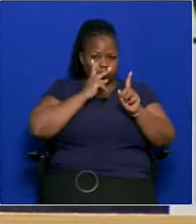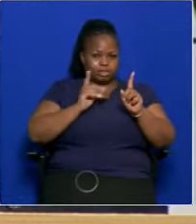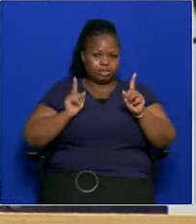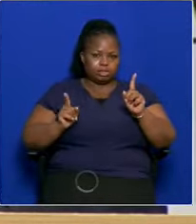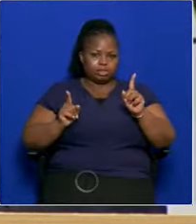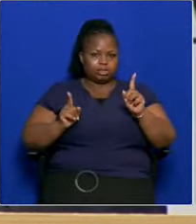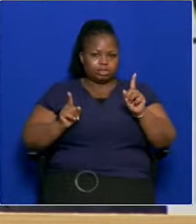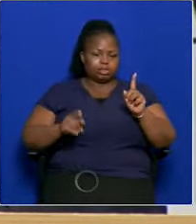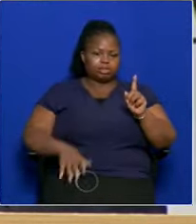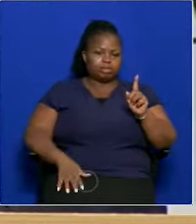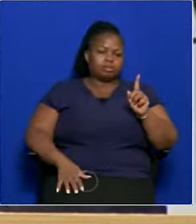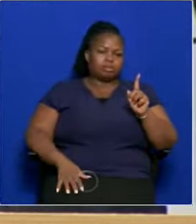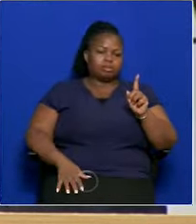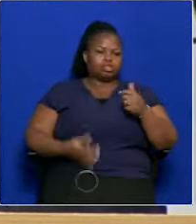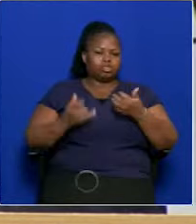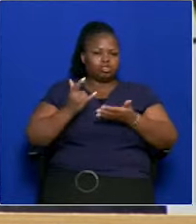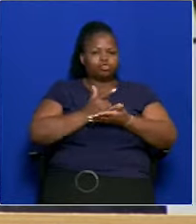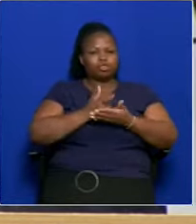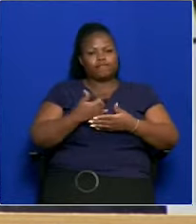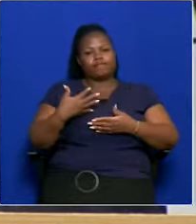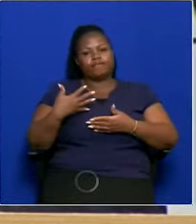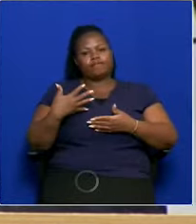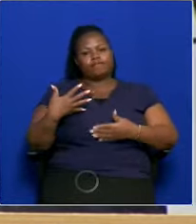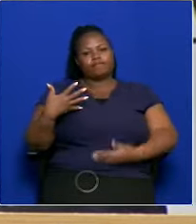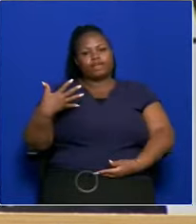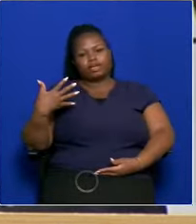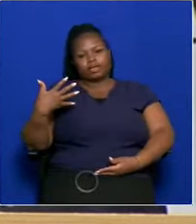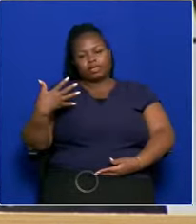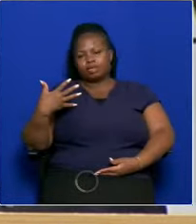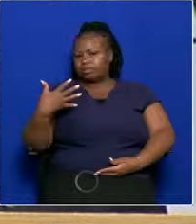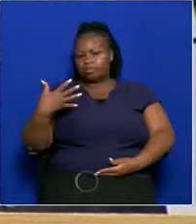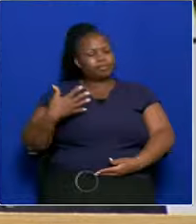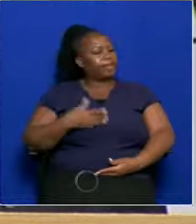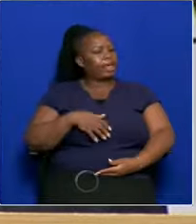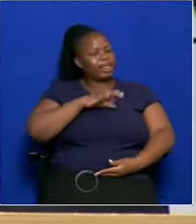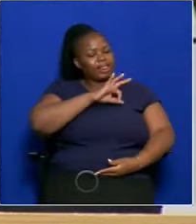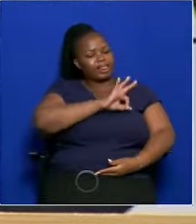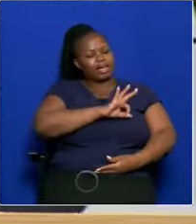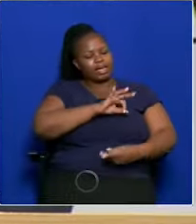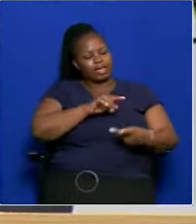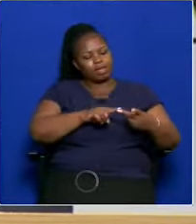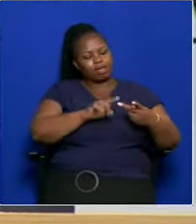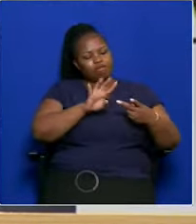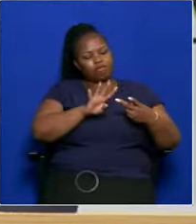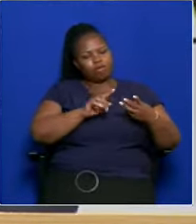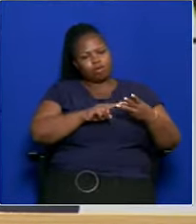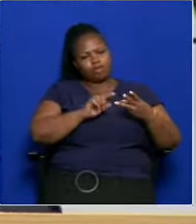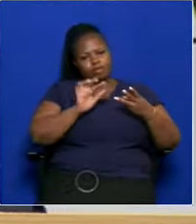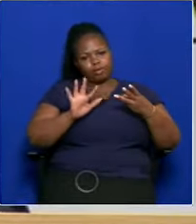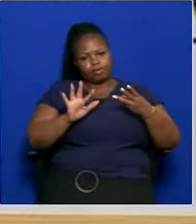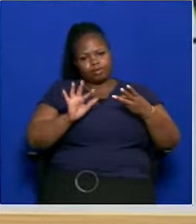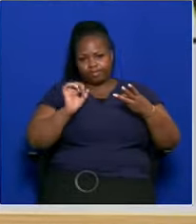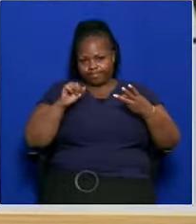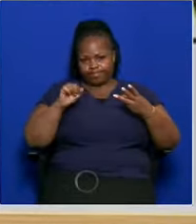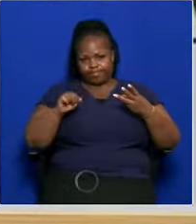Chat 5. Chat 3, 4, and 5. Yes.